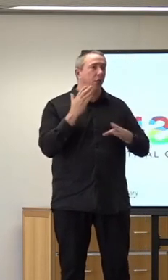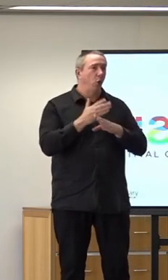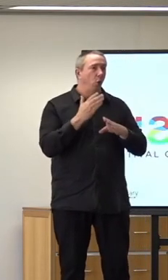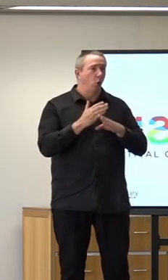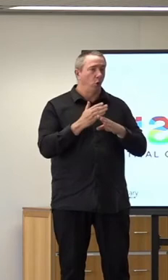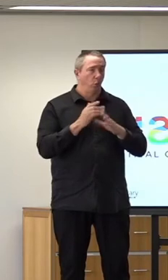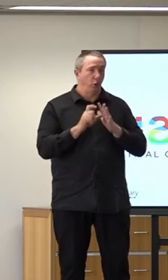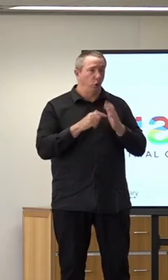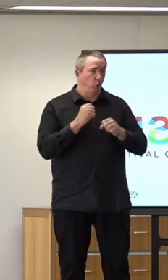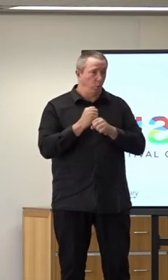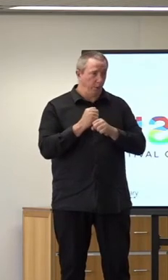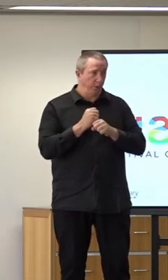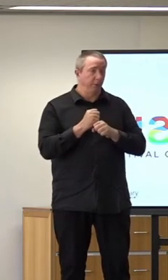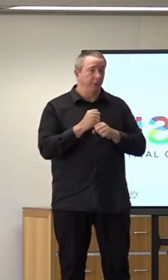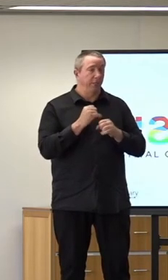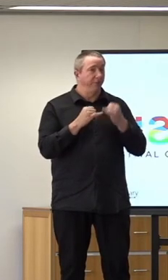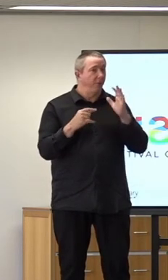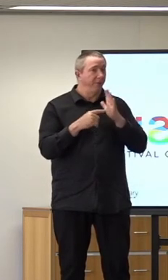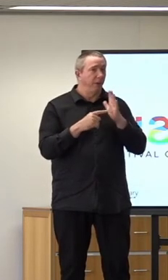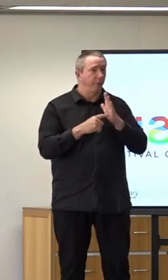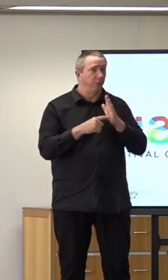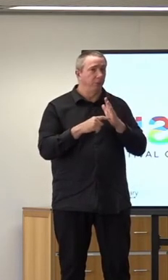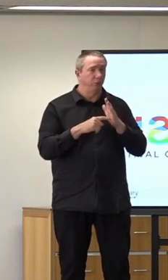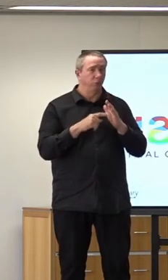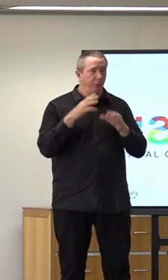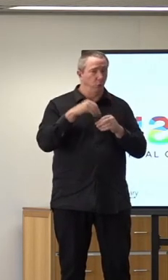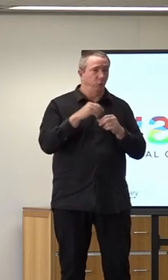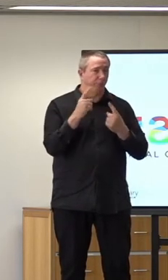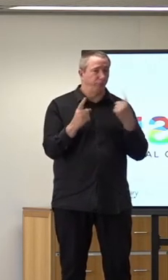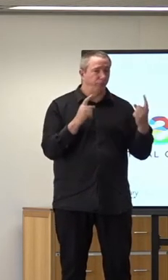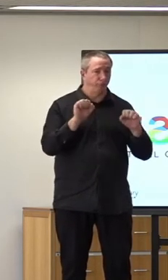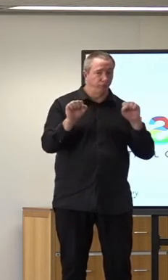do. That's fundamental to kind of building